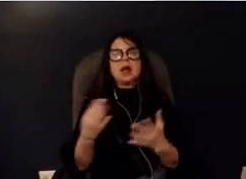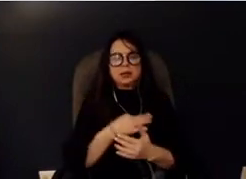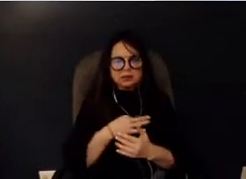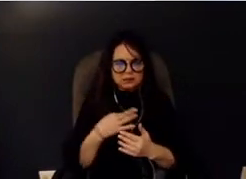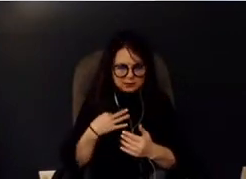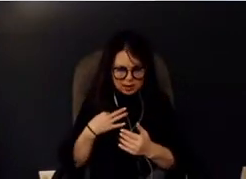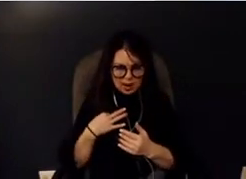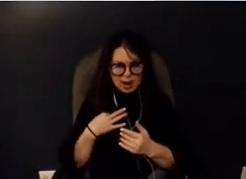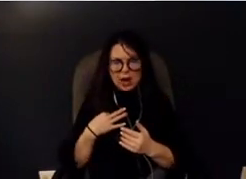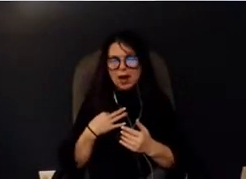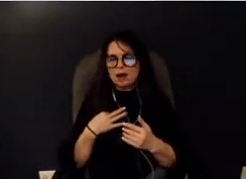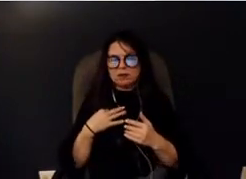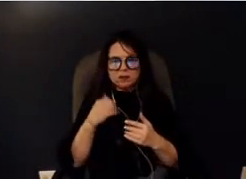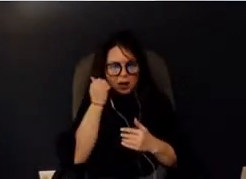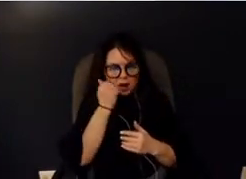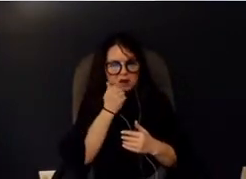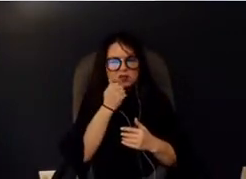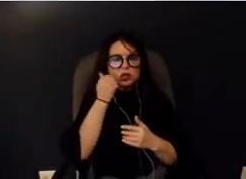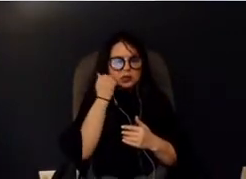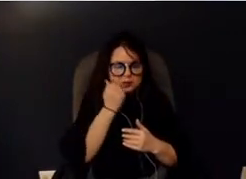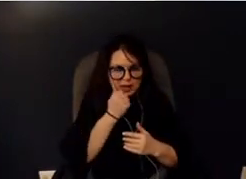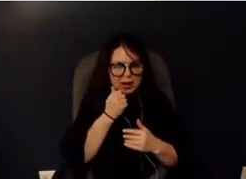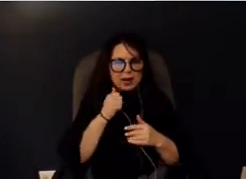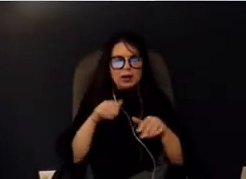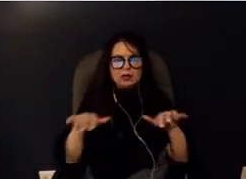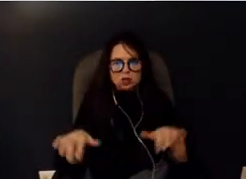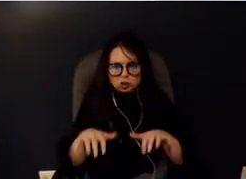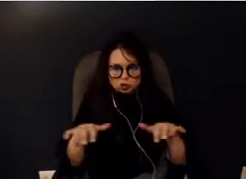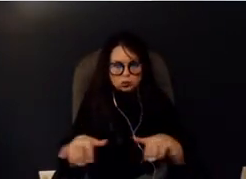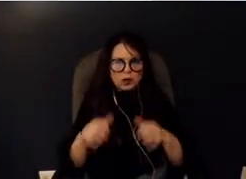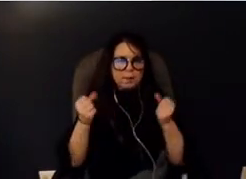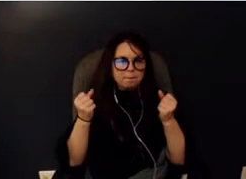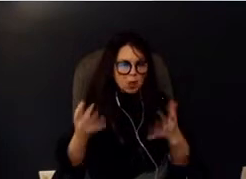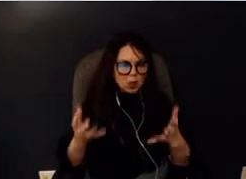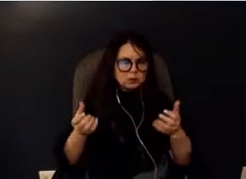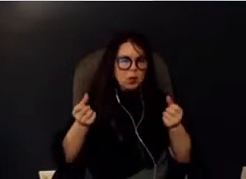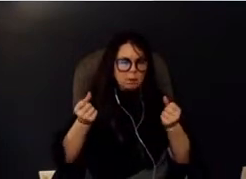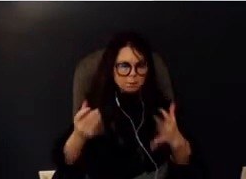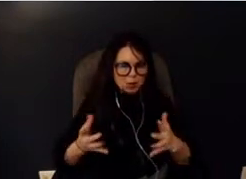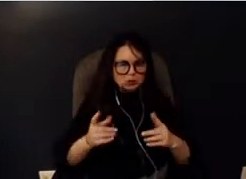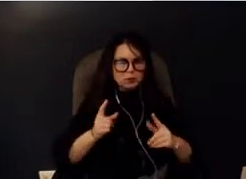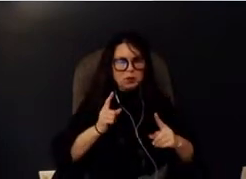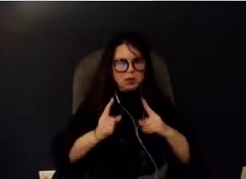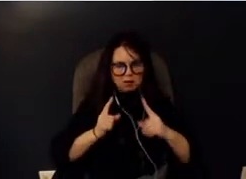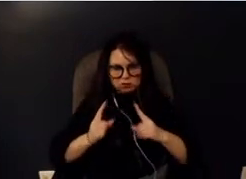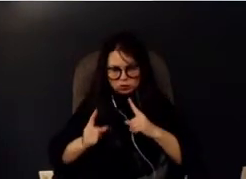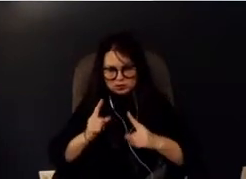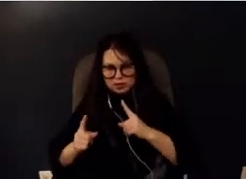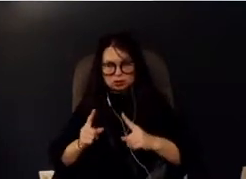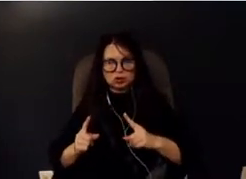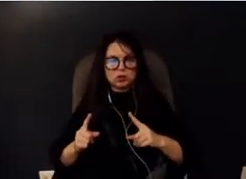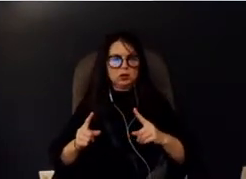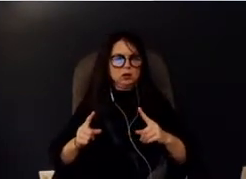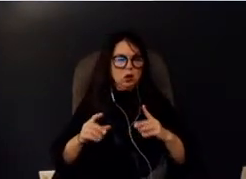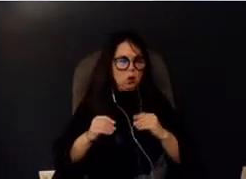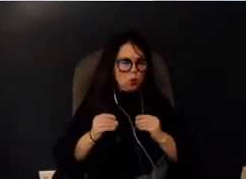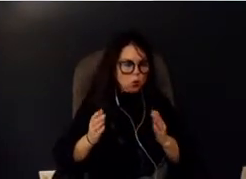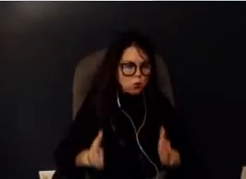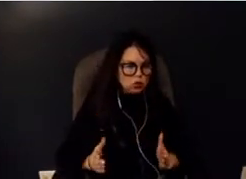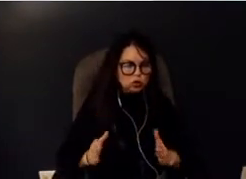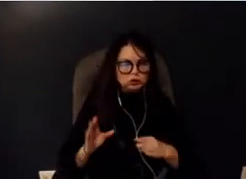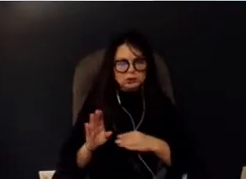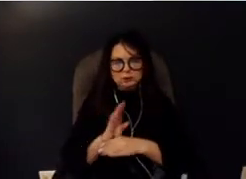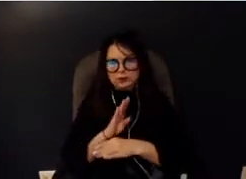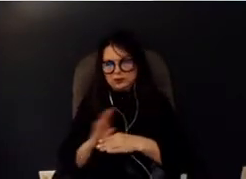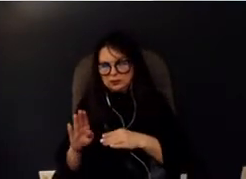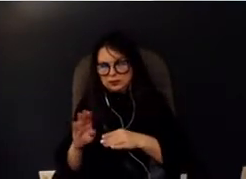day, multiple conversations with owners and businesses in our city that are in areas